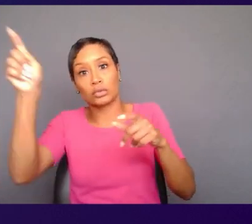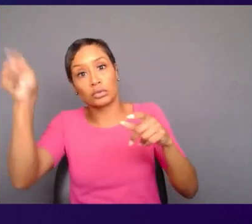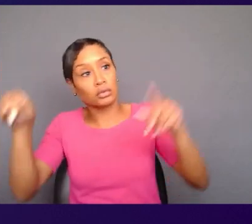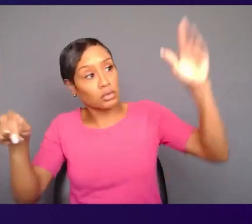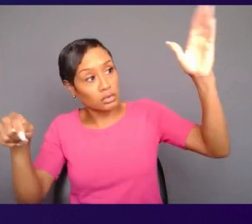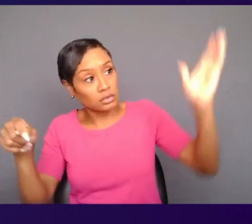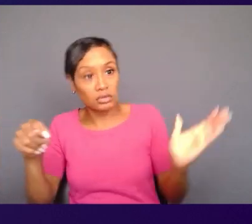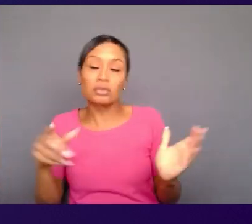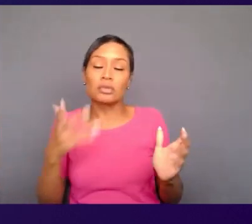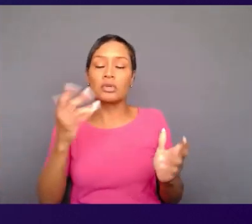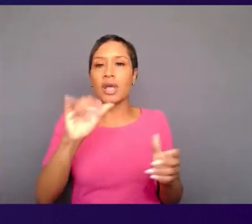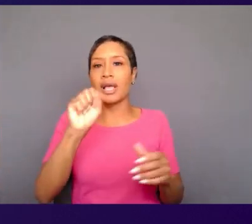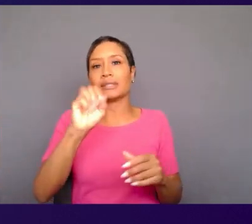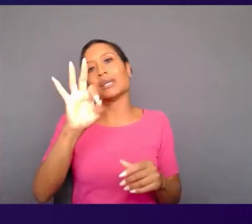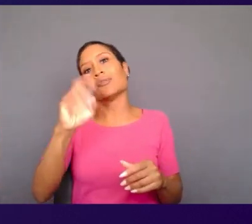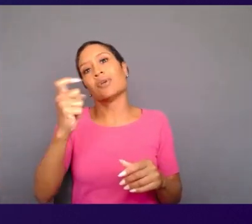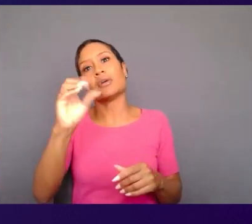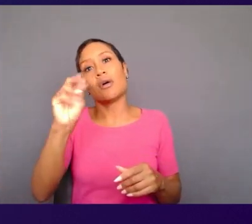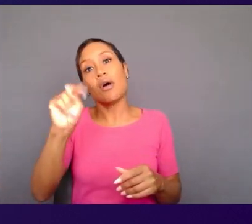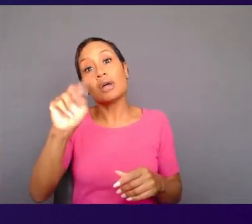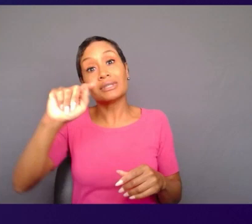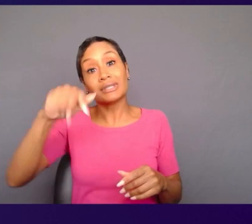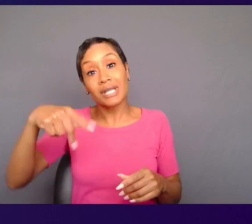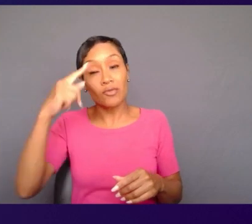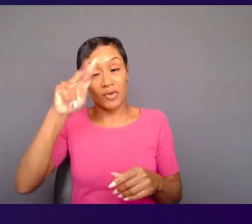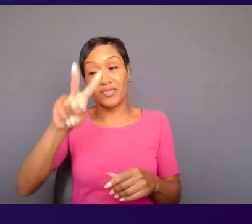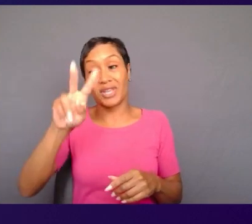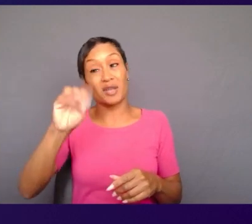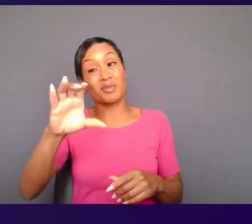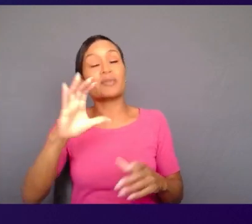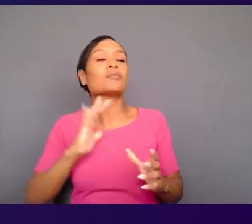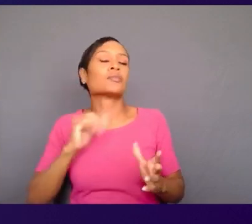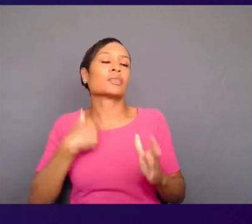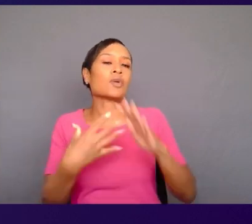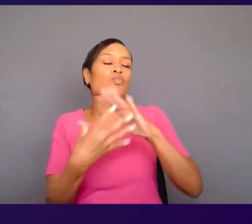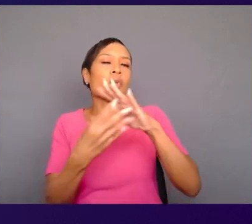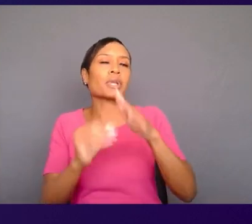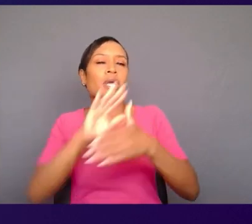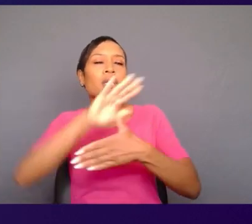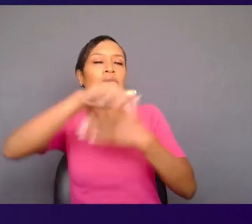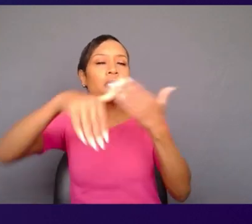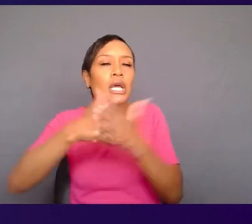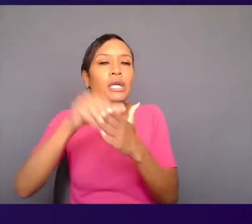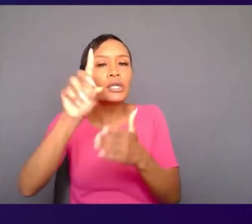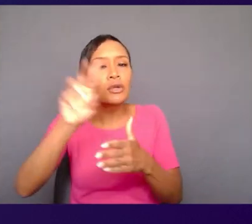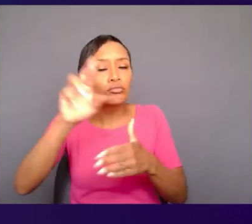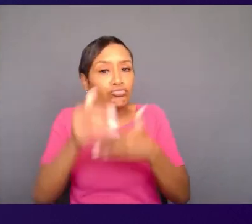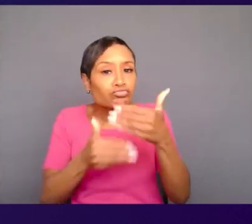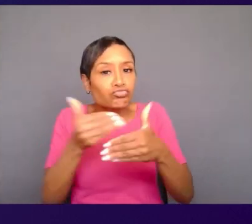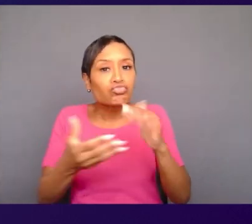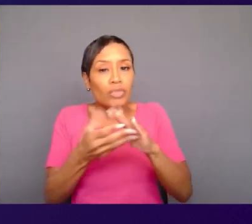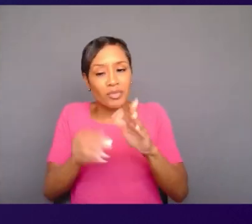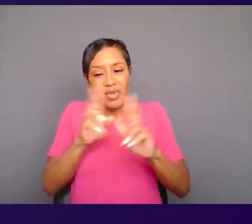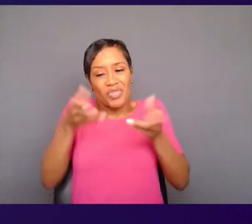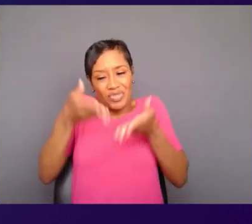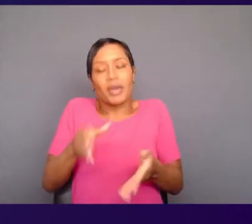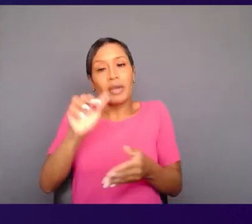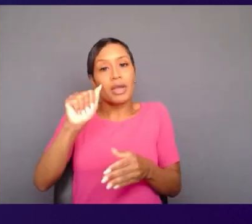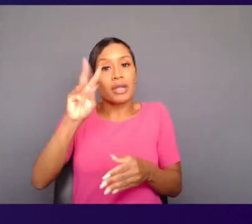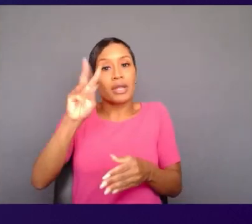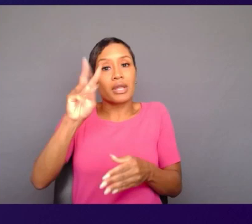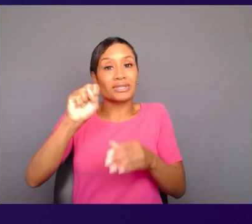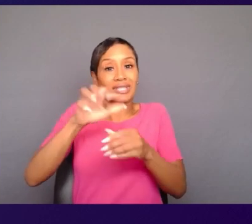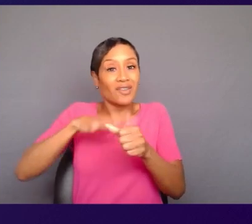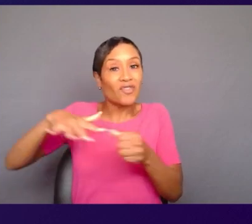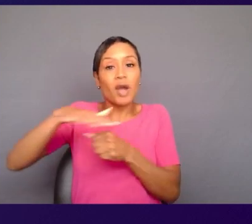of FSx ONTAP for VMC, now we're able to replicate that entire DR process in our AWS environment